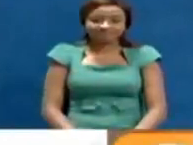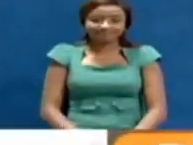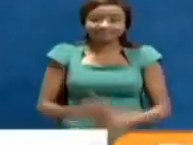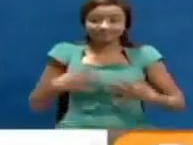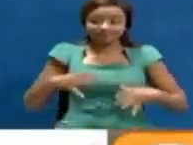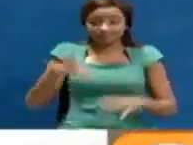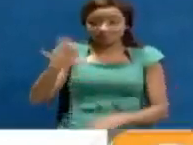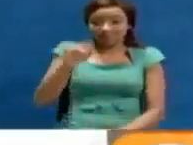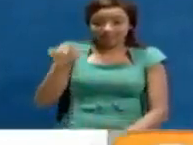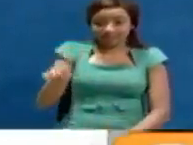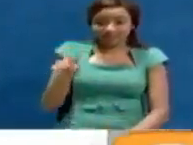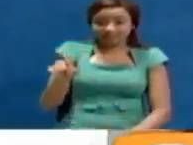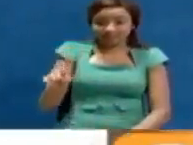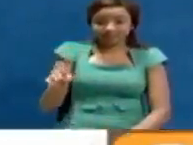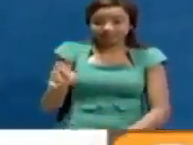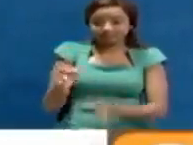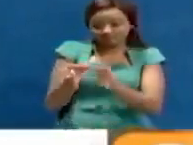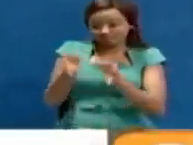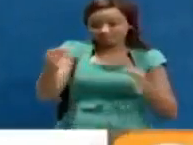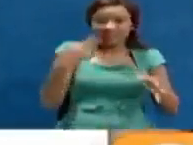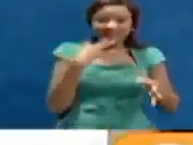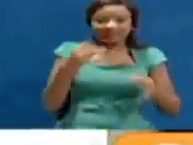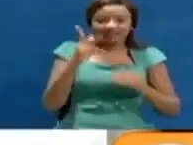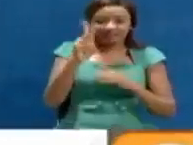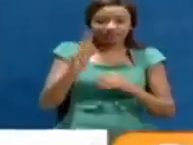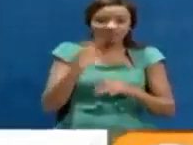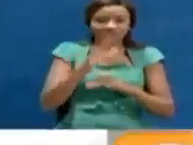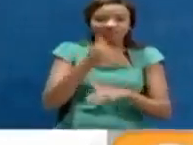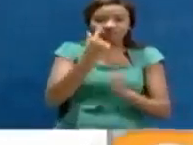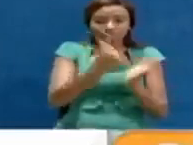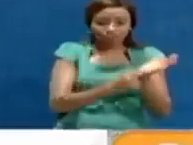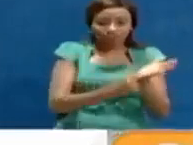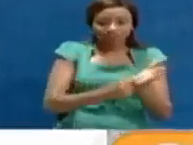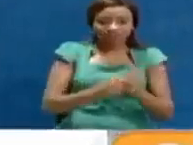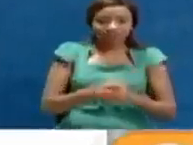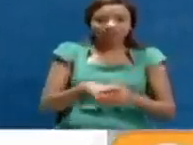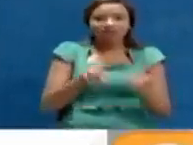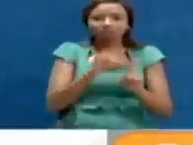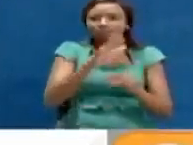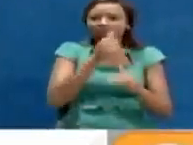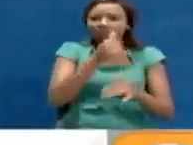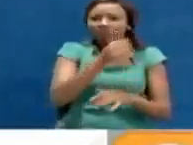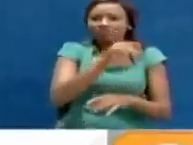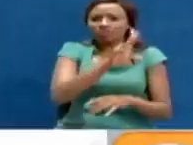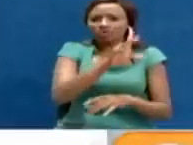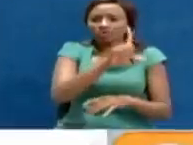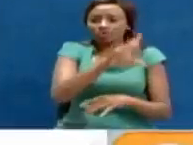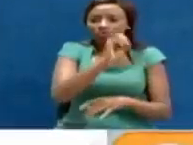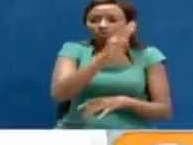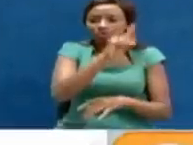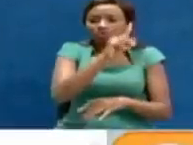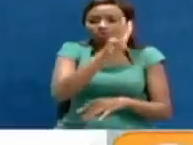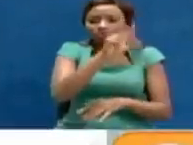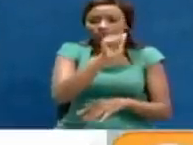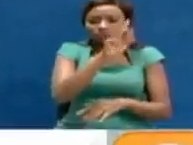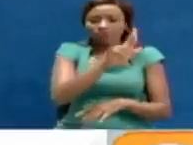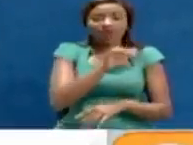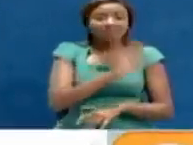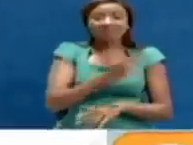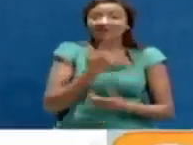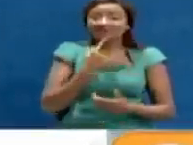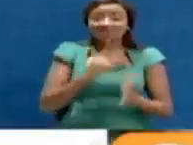Residents from this area, which is approximately 300 kilometers from Lodwar town, are however blaming the government for neglecting them in